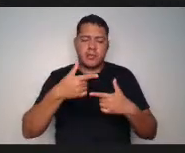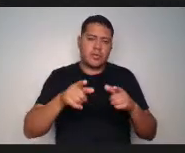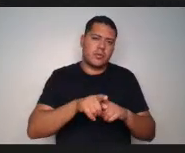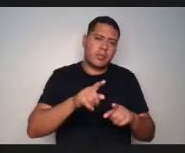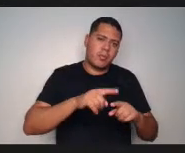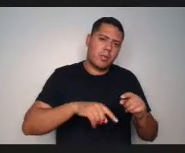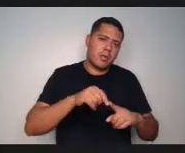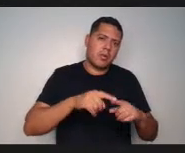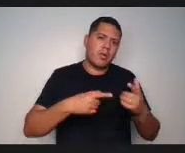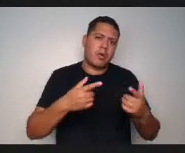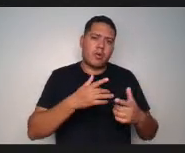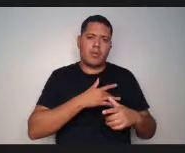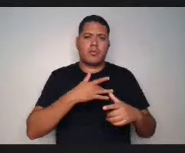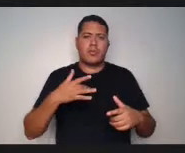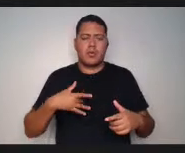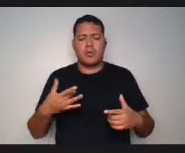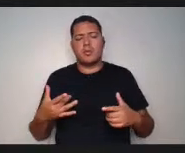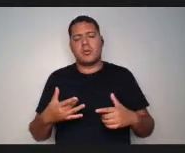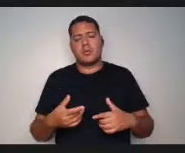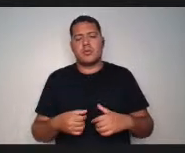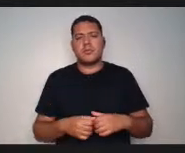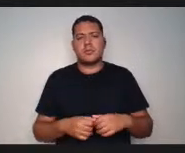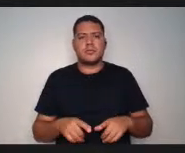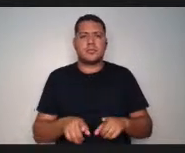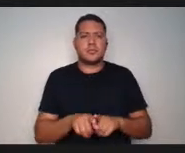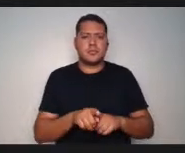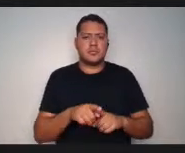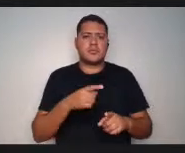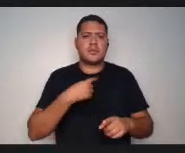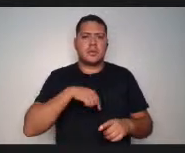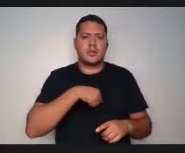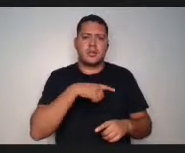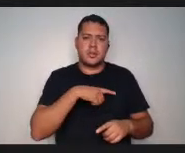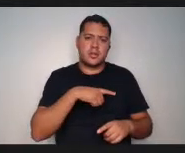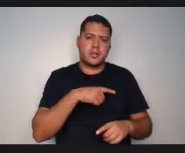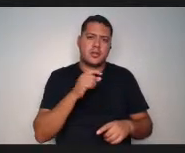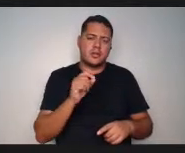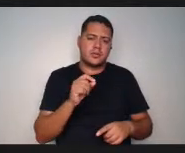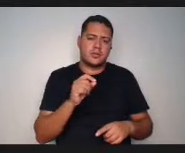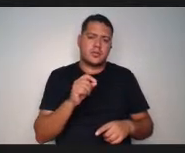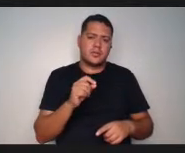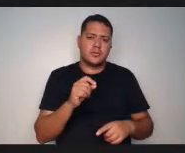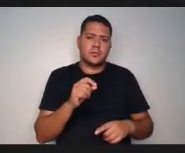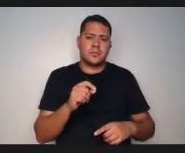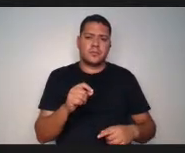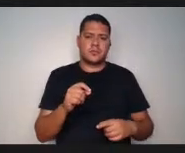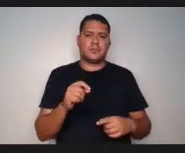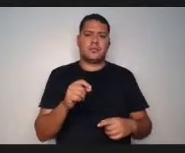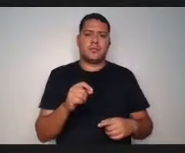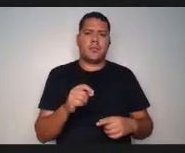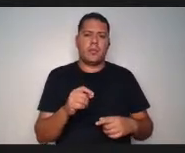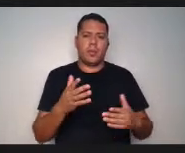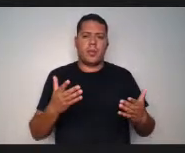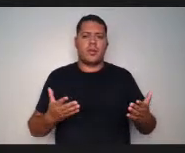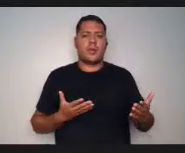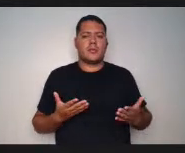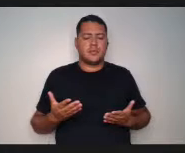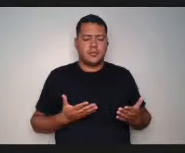assess work and you have employees fill out surveys, what do you do with those results? How do you take that data and implement